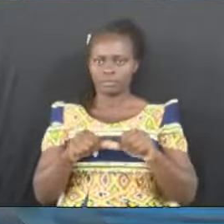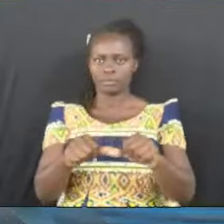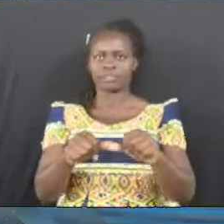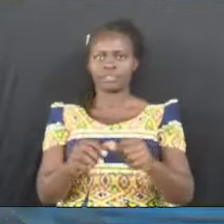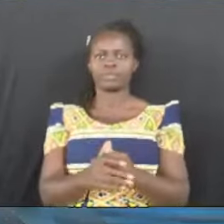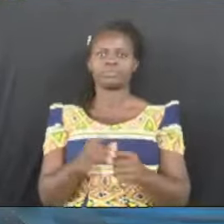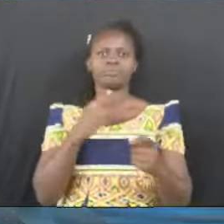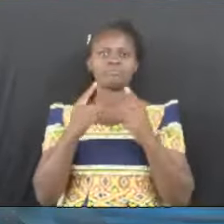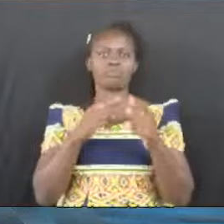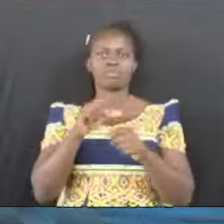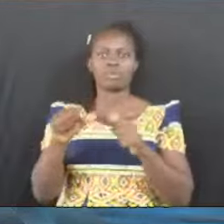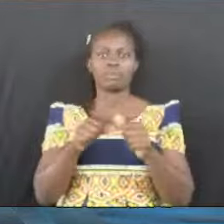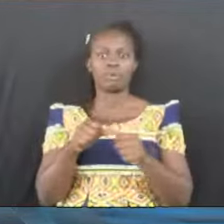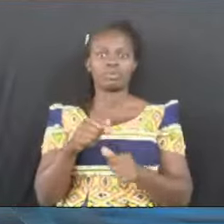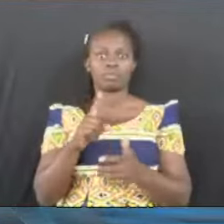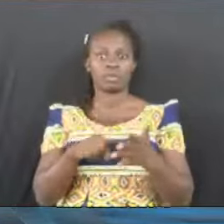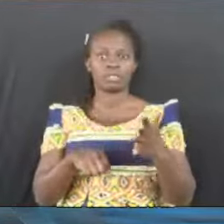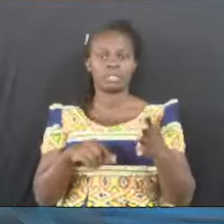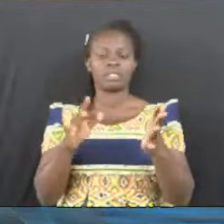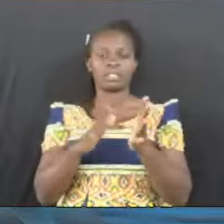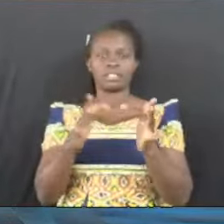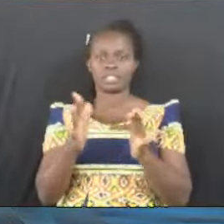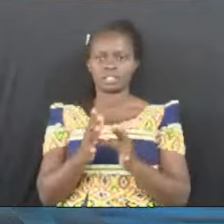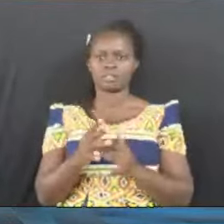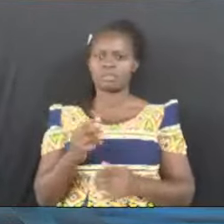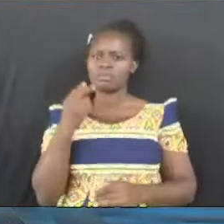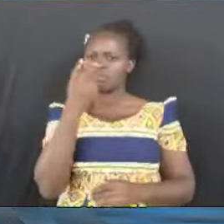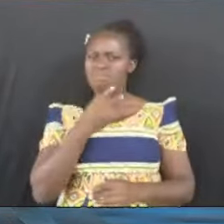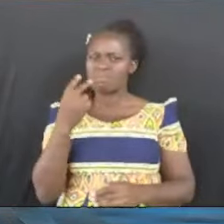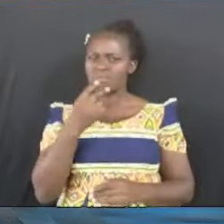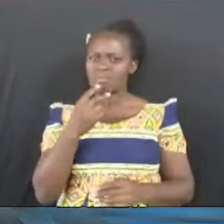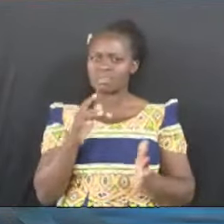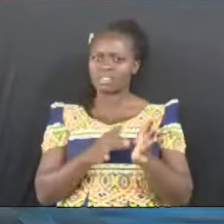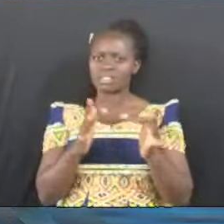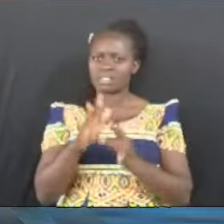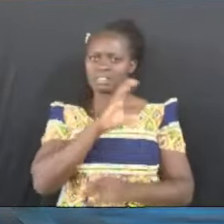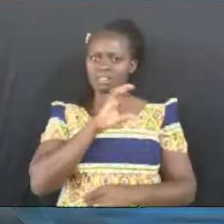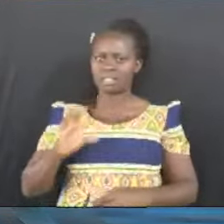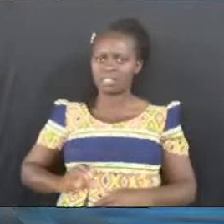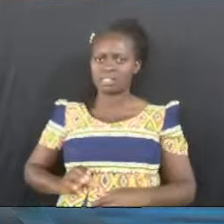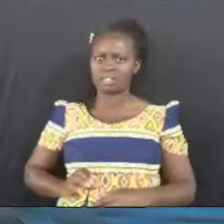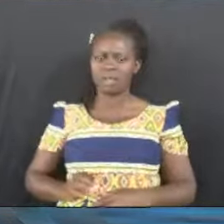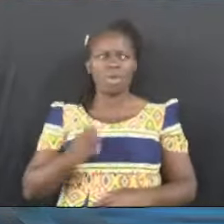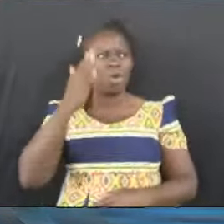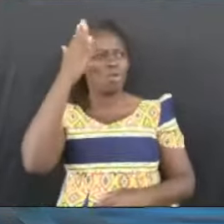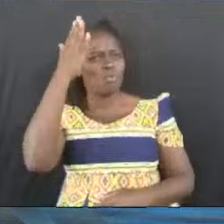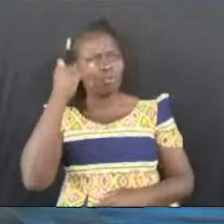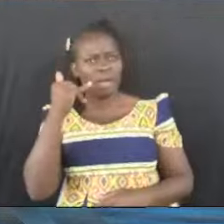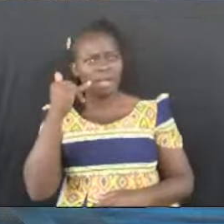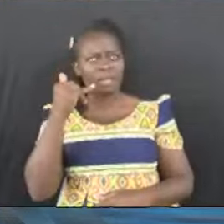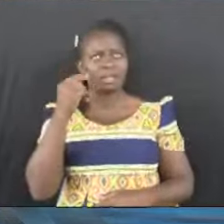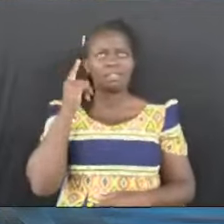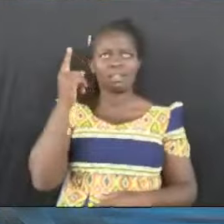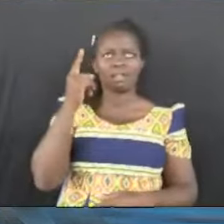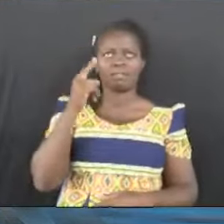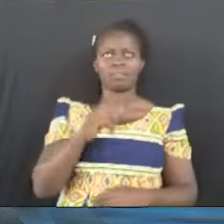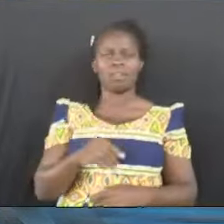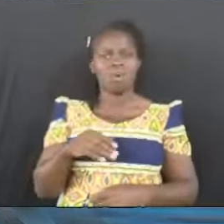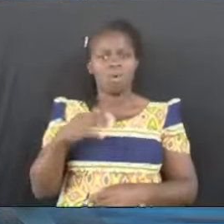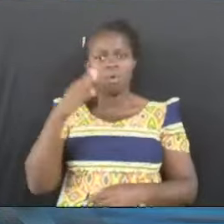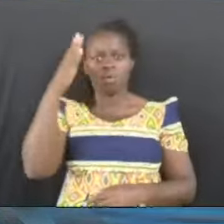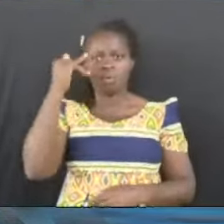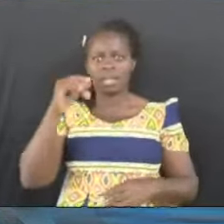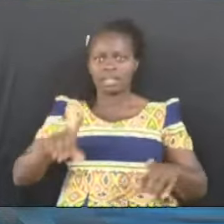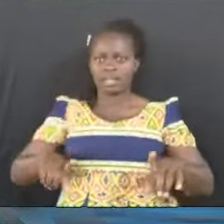about Jesus. Who is Jesus Christ? Why is he unique? Now, of course, I can